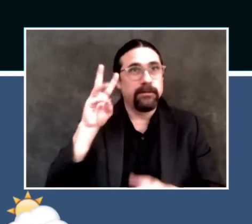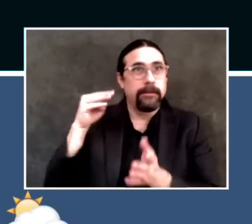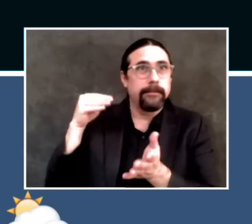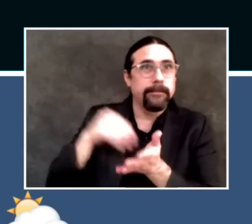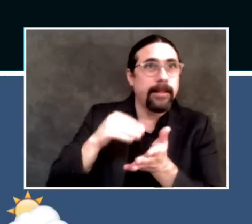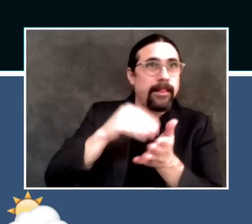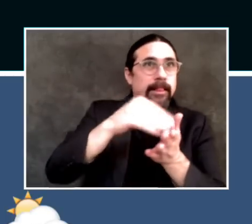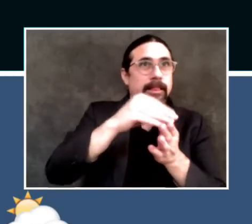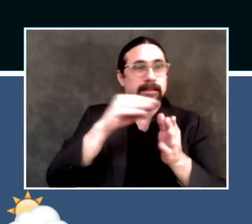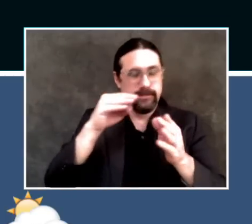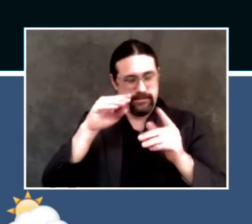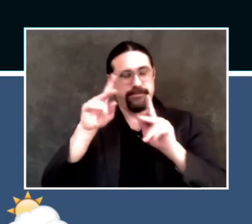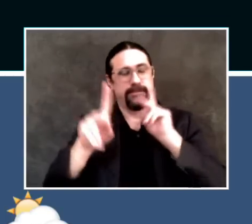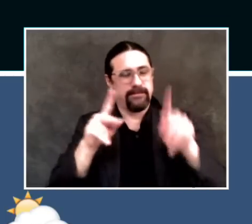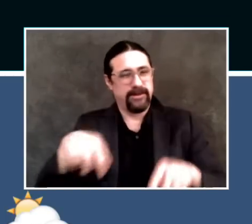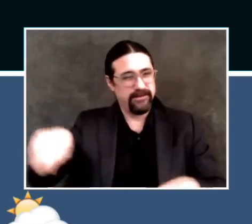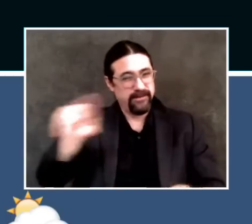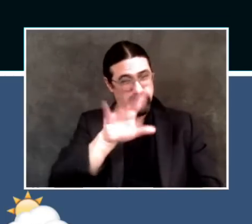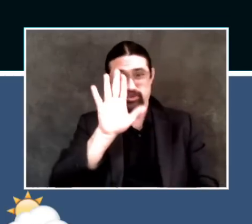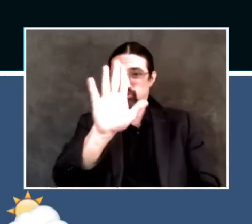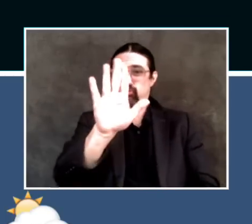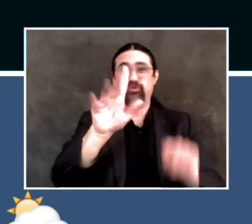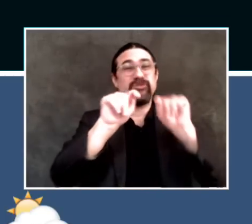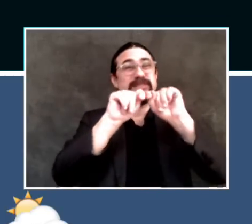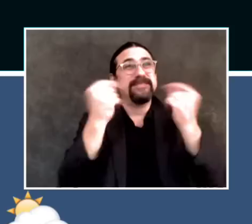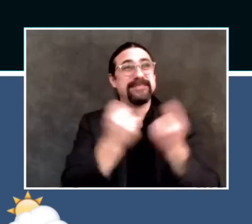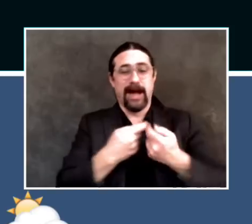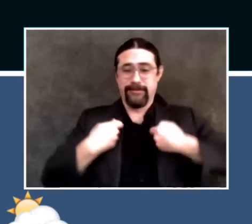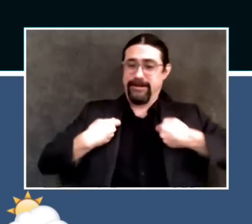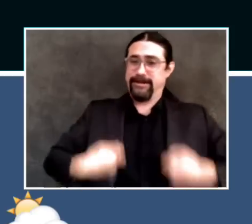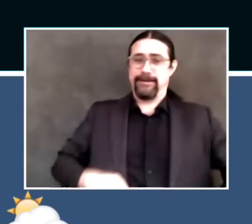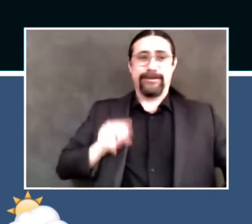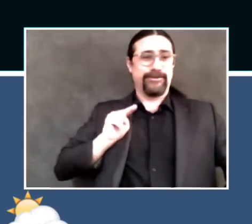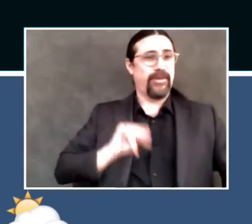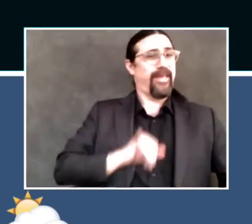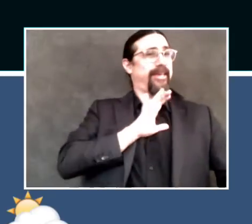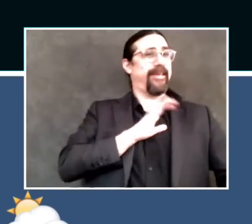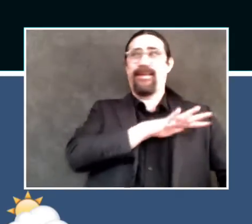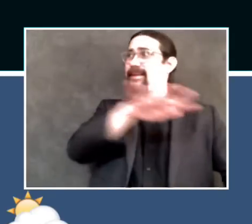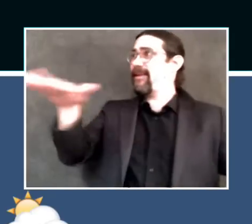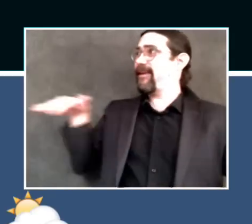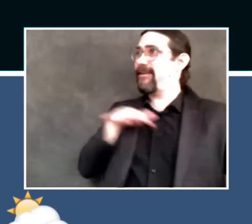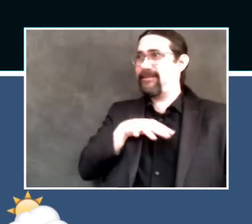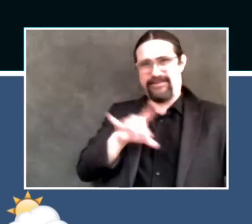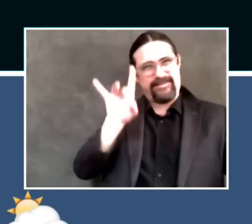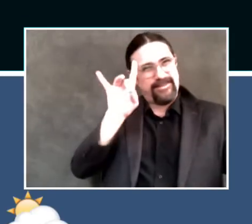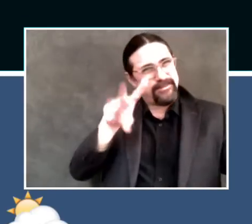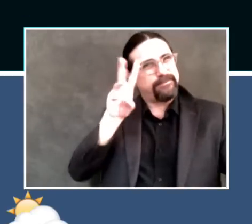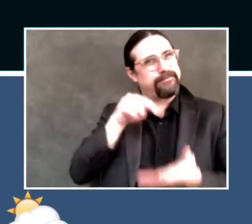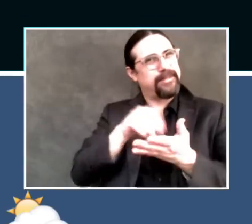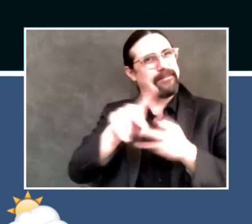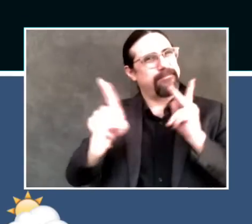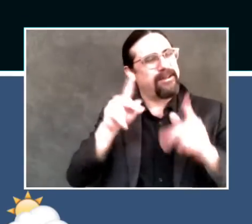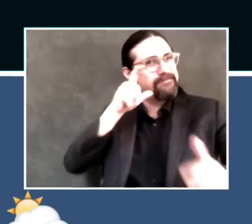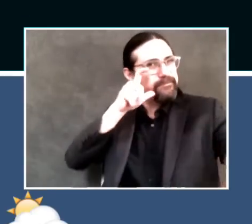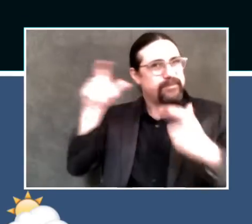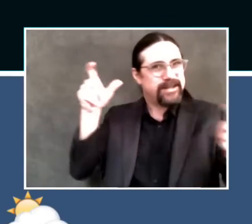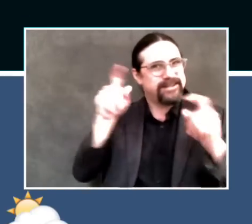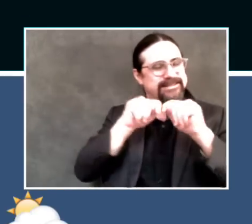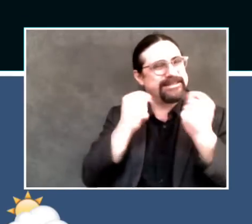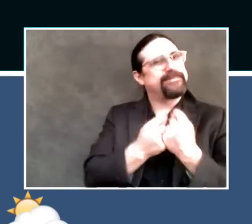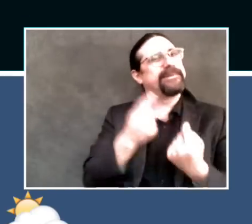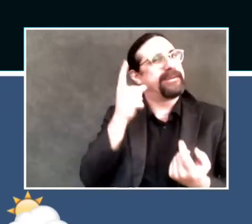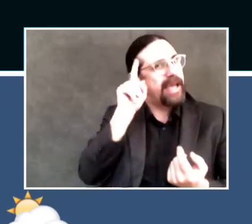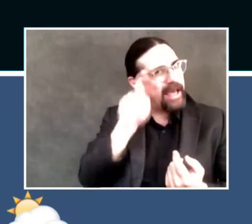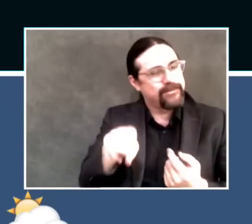transmission. What does it look like? In low-level transmission, again, I would love to believe this is something you could see later in May or